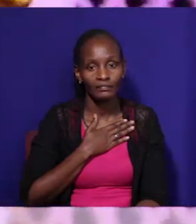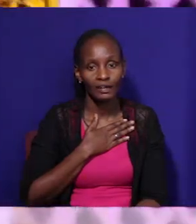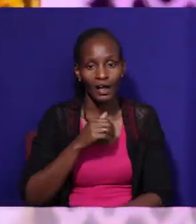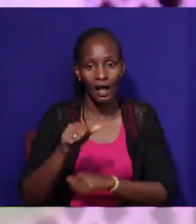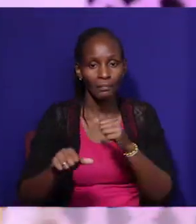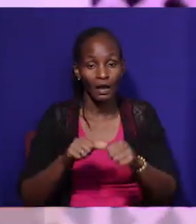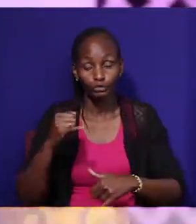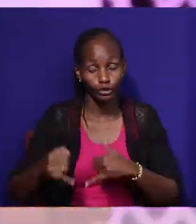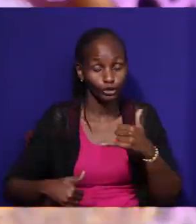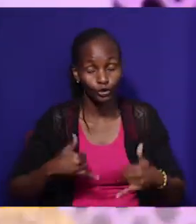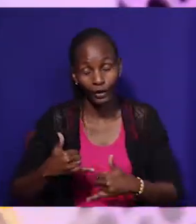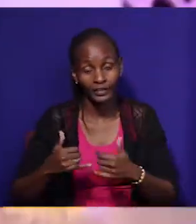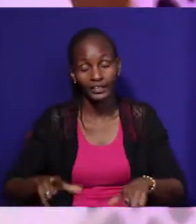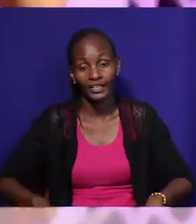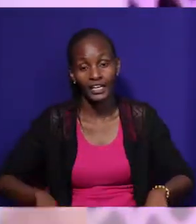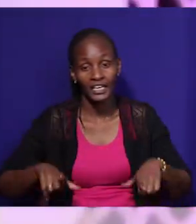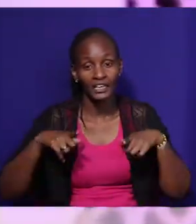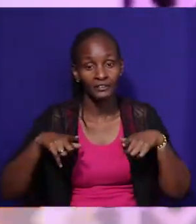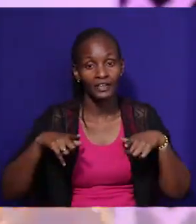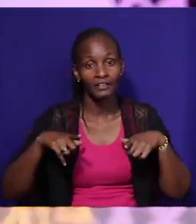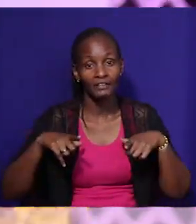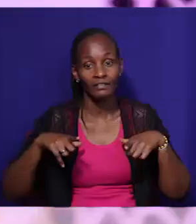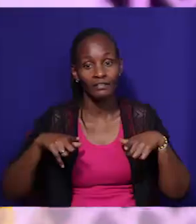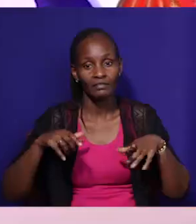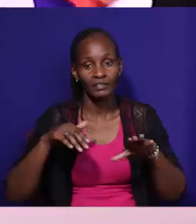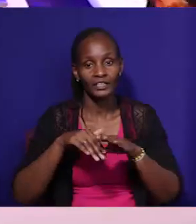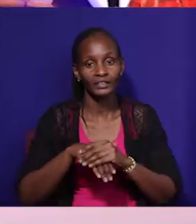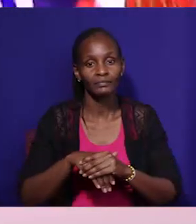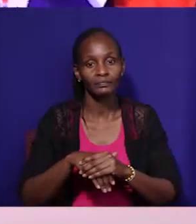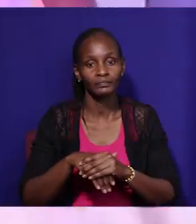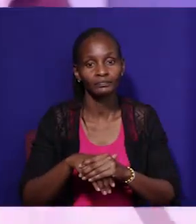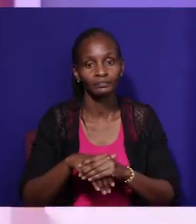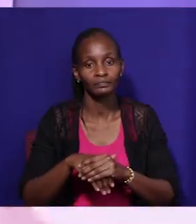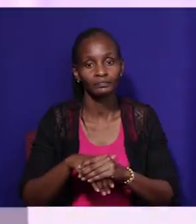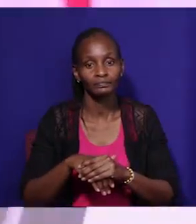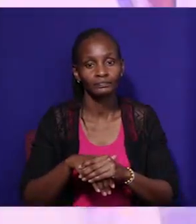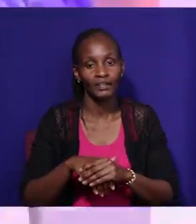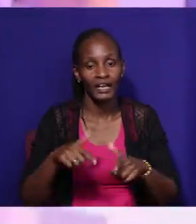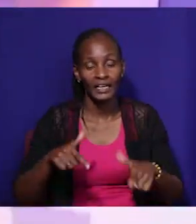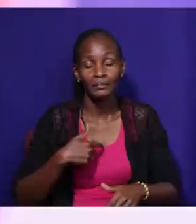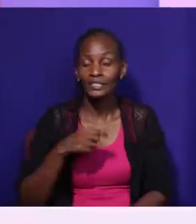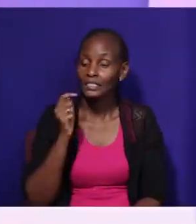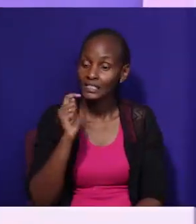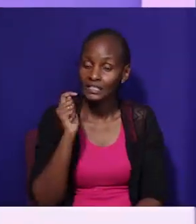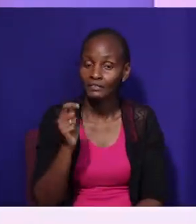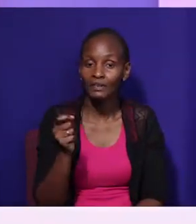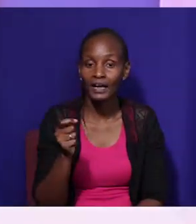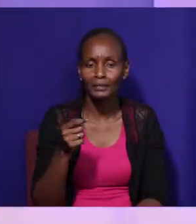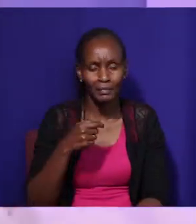joy I'm living in. Let me take the mic, I wanna testify.